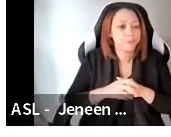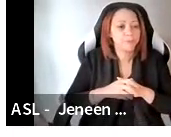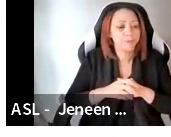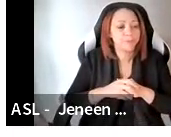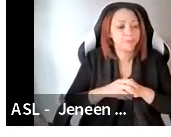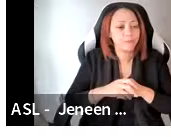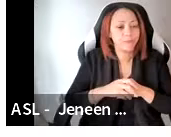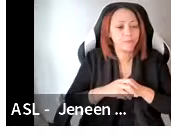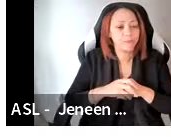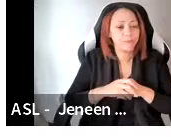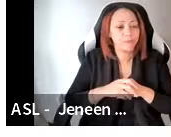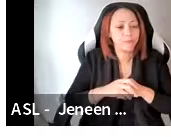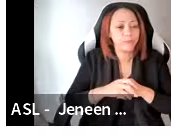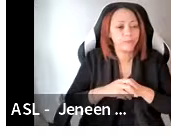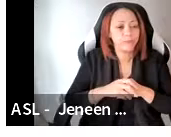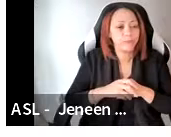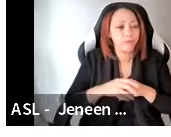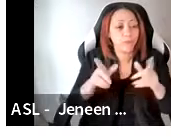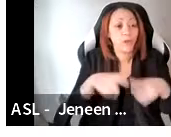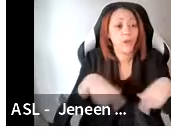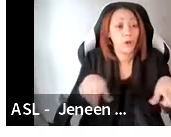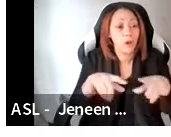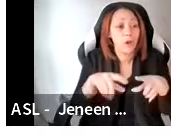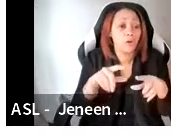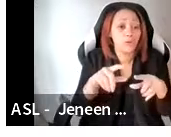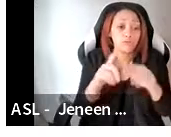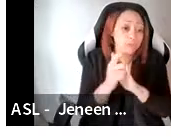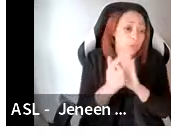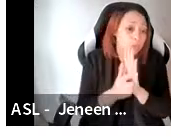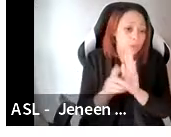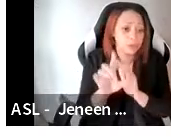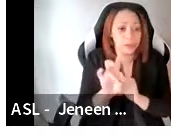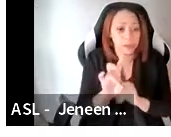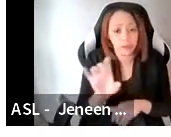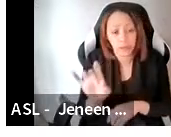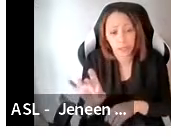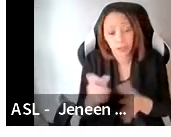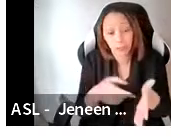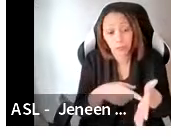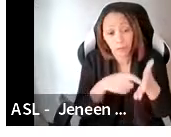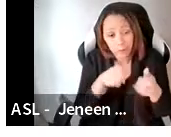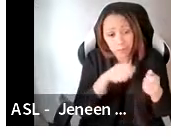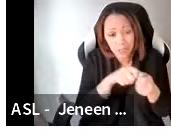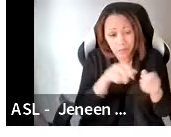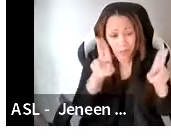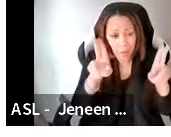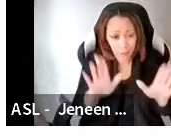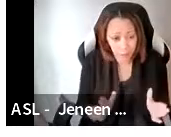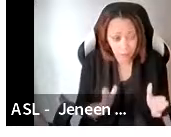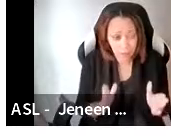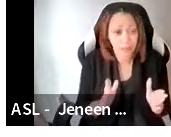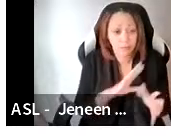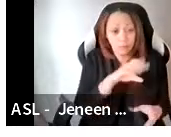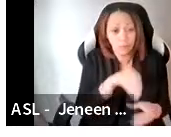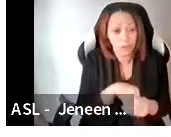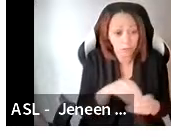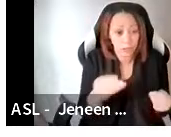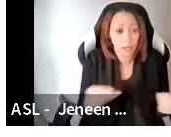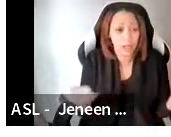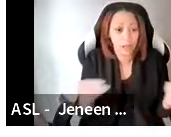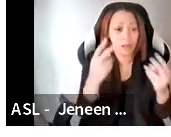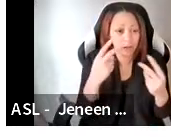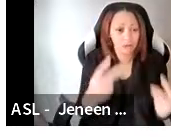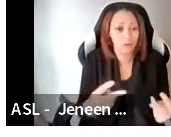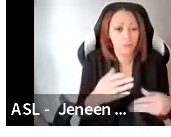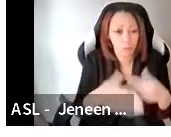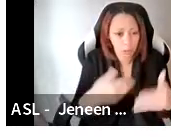So Local Law 78 requires certain applications or certain applicants participating in the city's land use review process, known as ULURP,